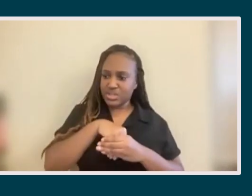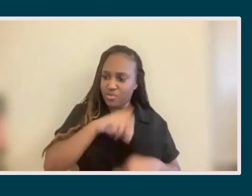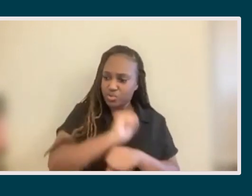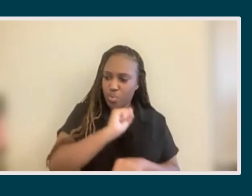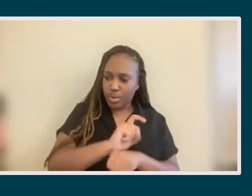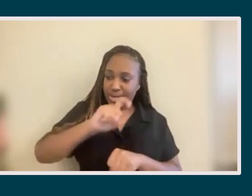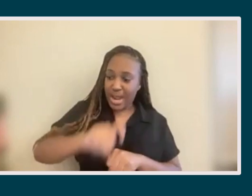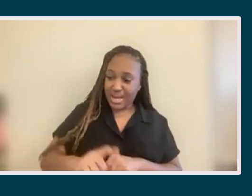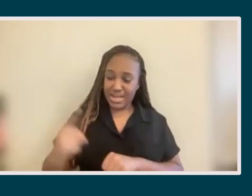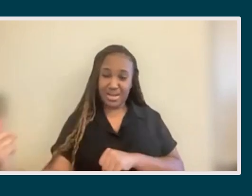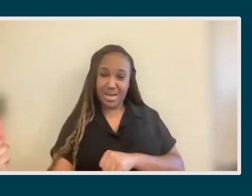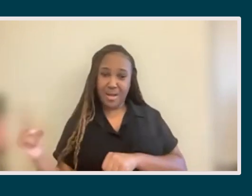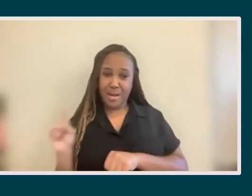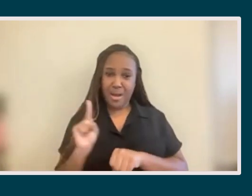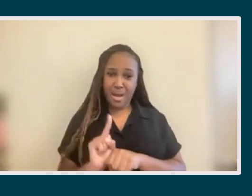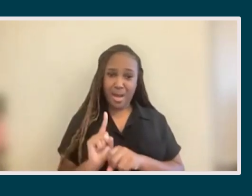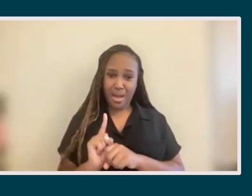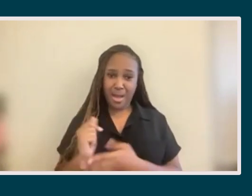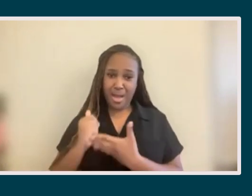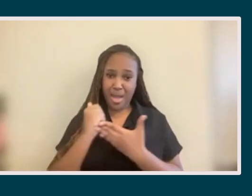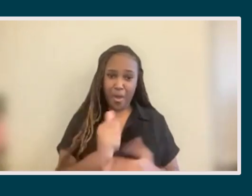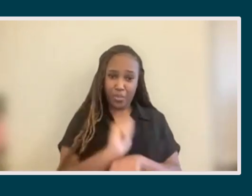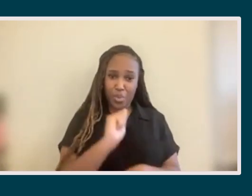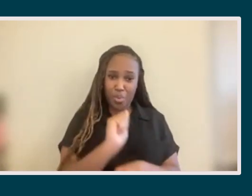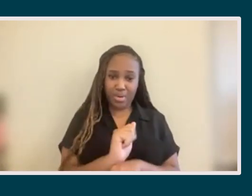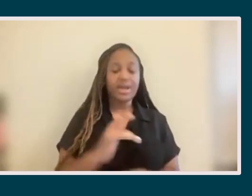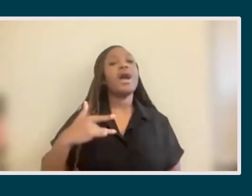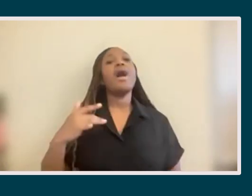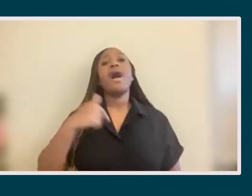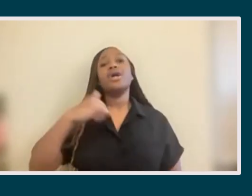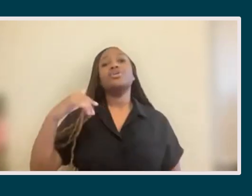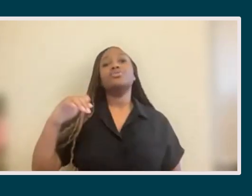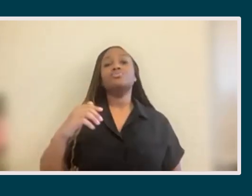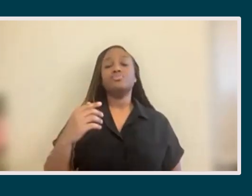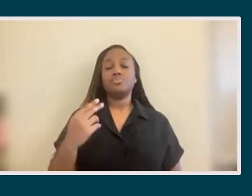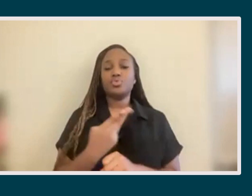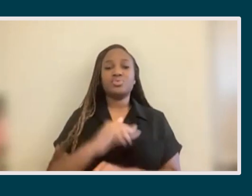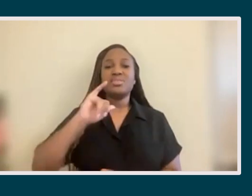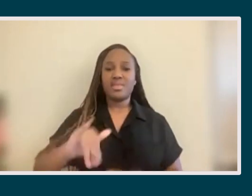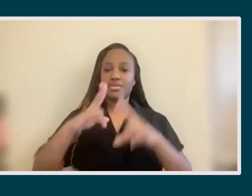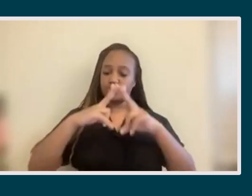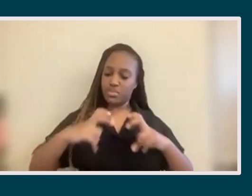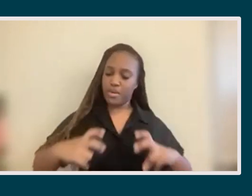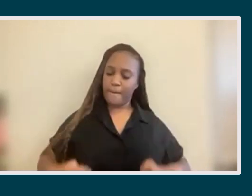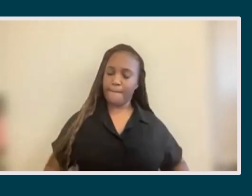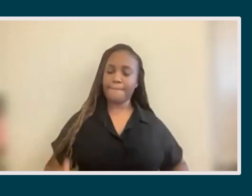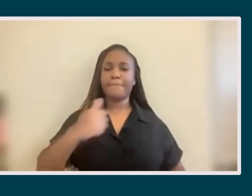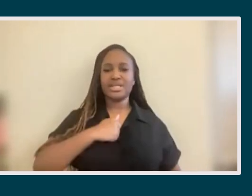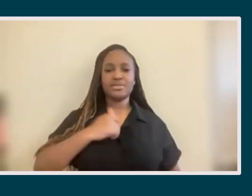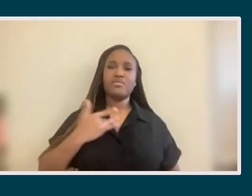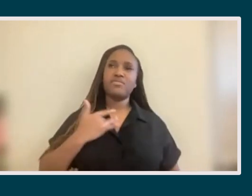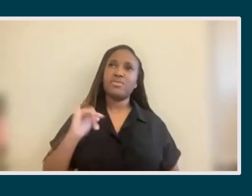use it as an interrogation practice for myself to question what I think is lacking within, and then